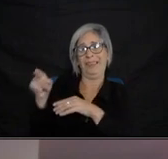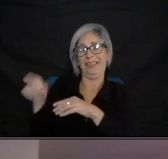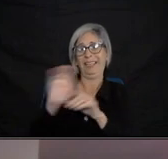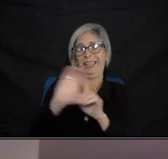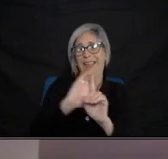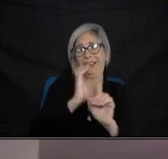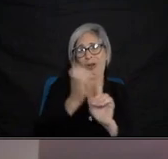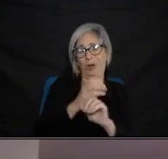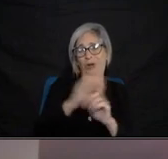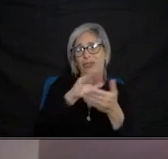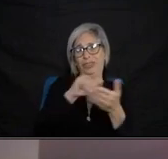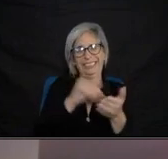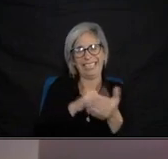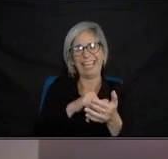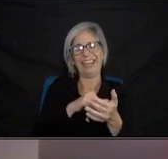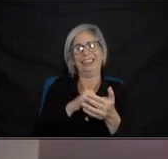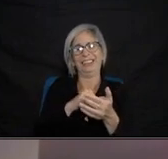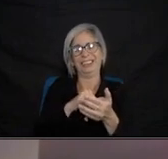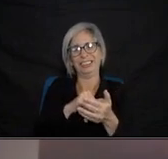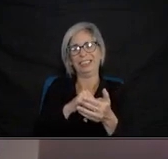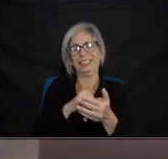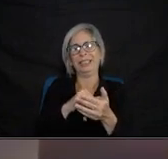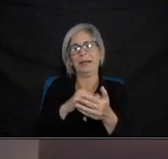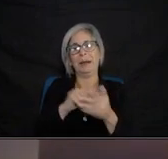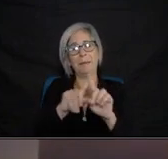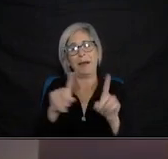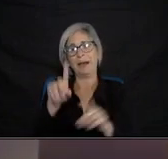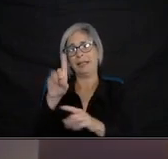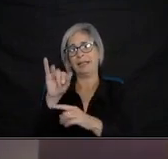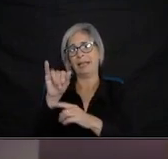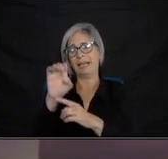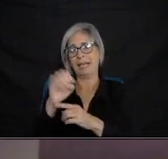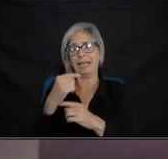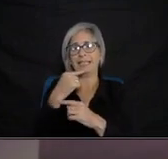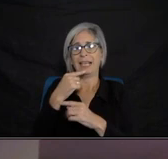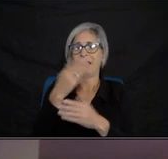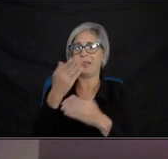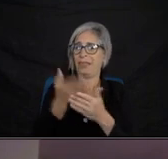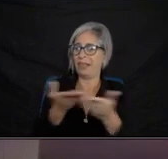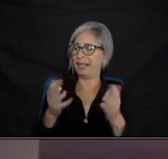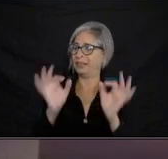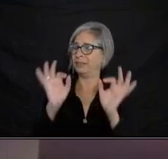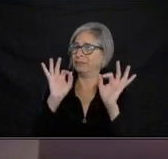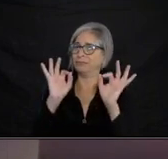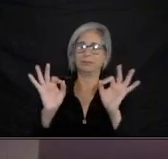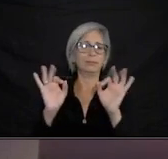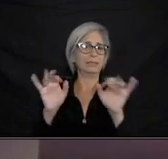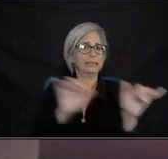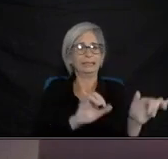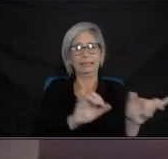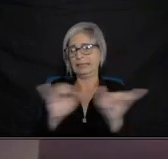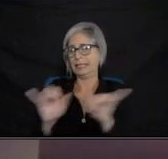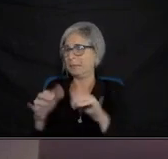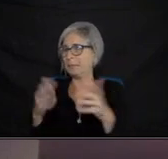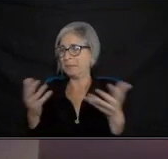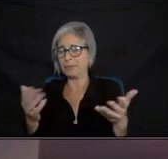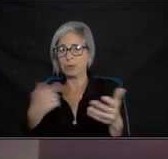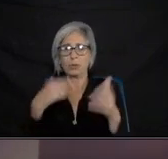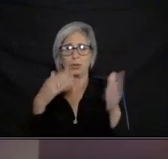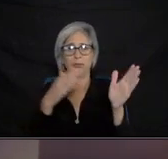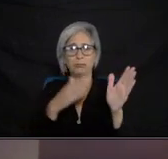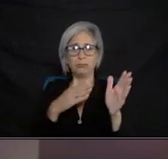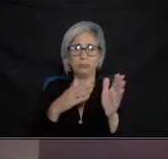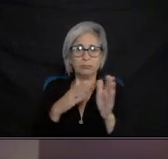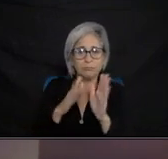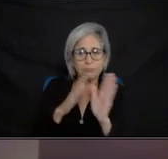to come in and out, but talking with Diane, things seem to be going well. So the same thing, we're cleaning up a few